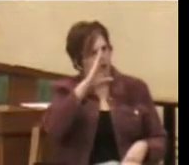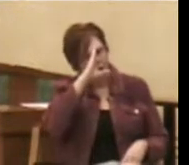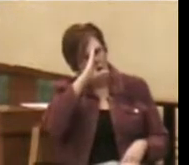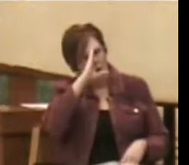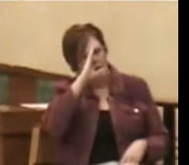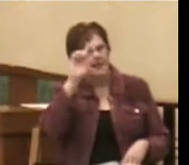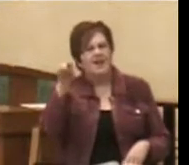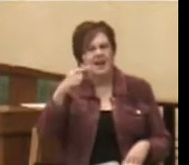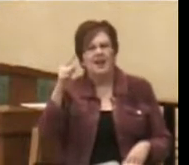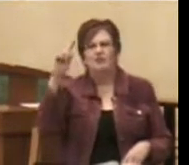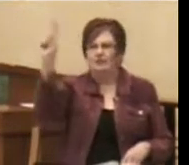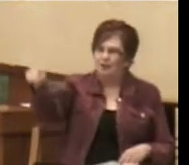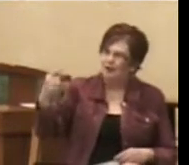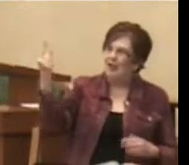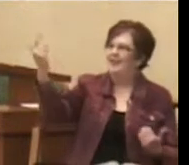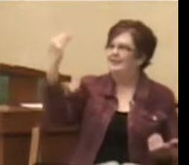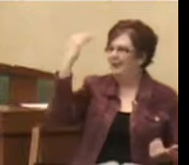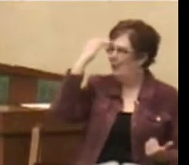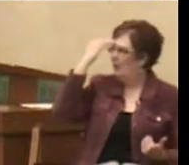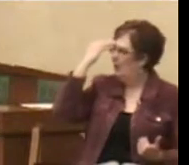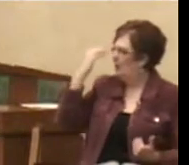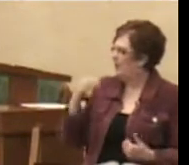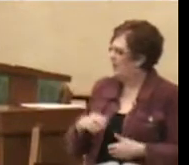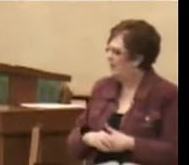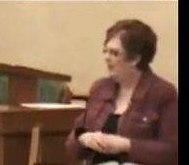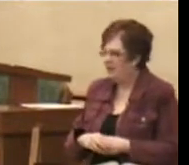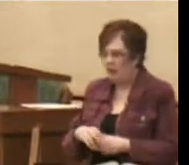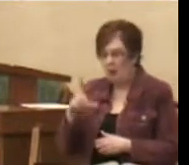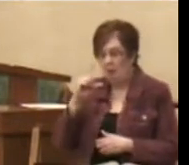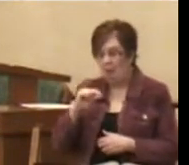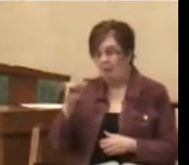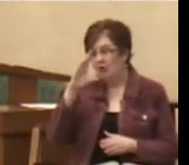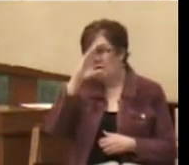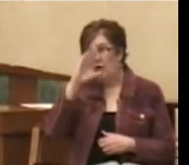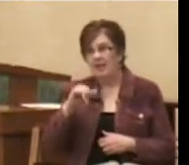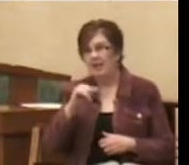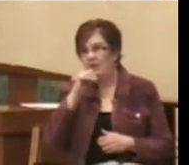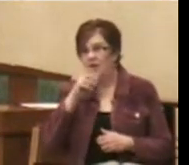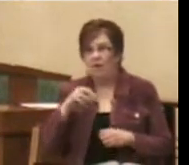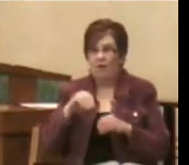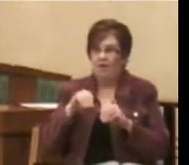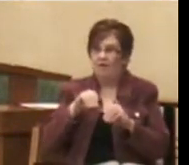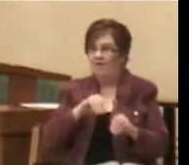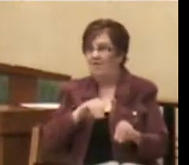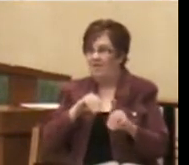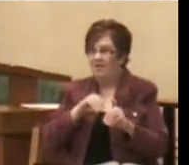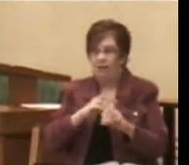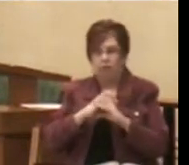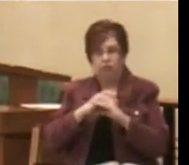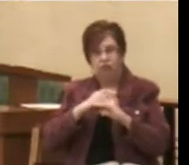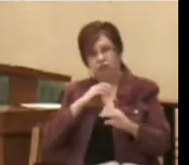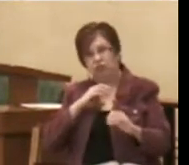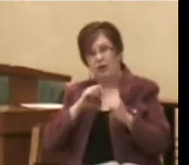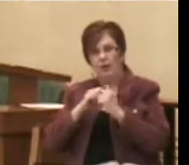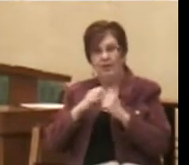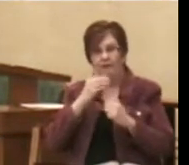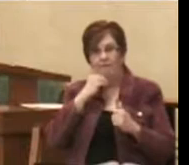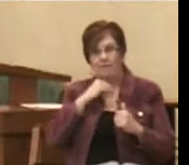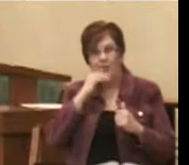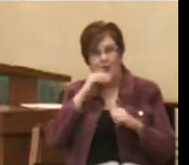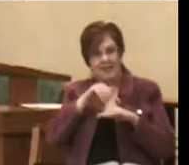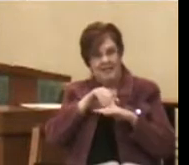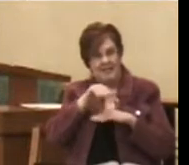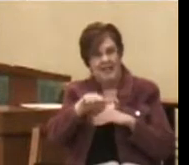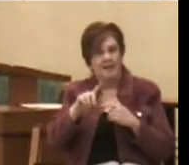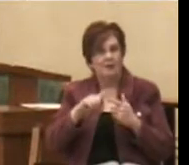God just knows. Birds, you know, don't fill semi-trailer trucks with food, sending them